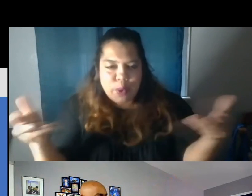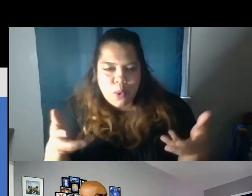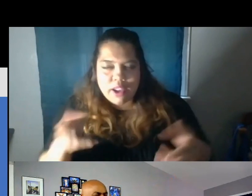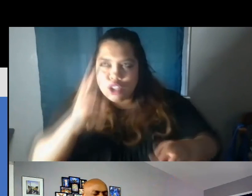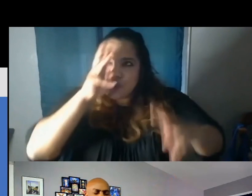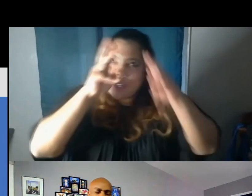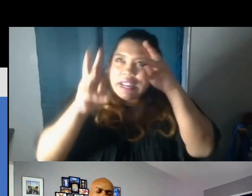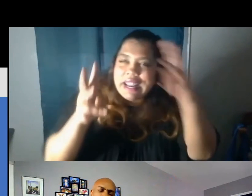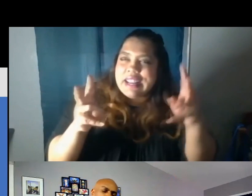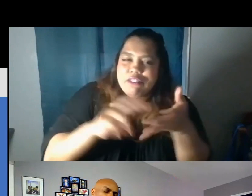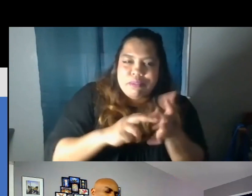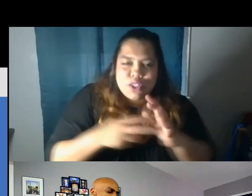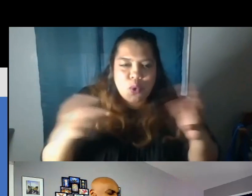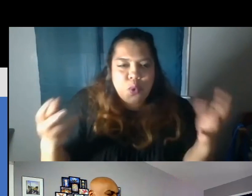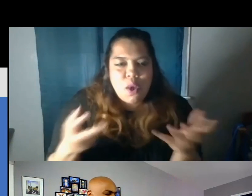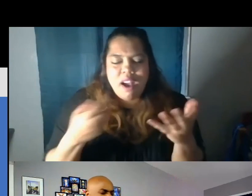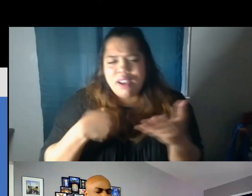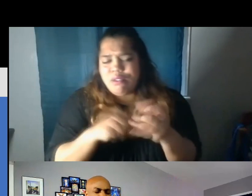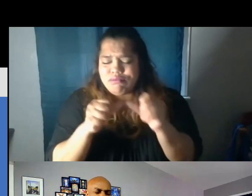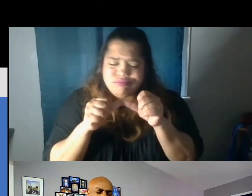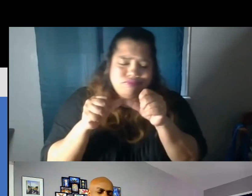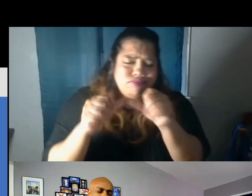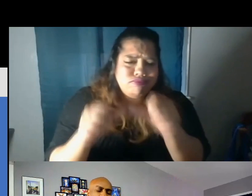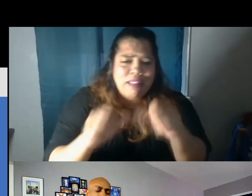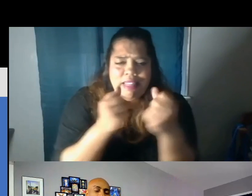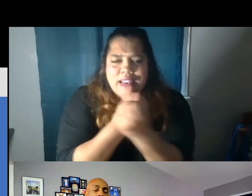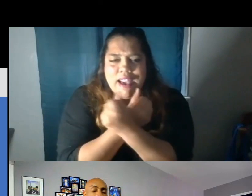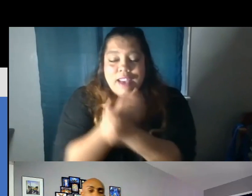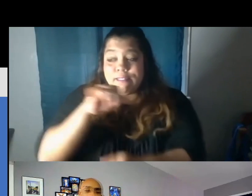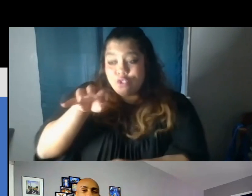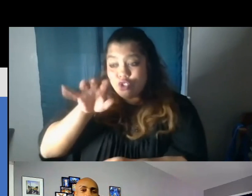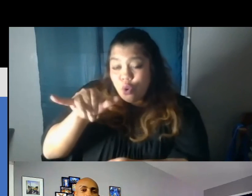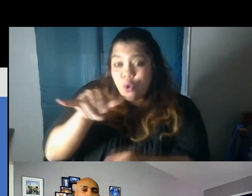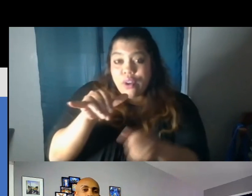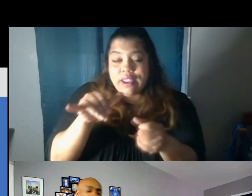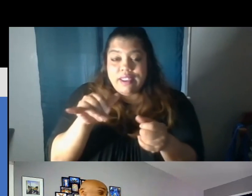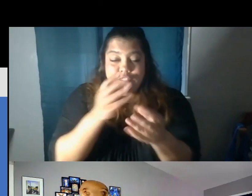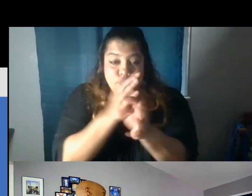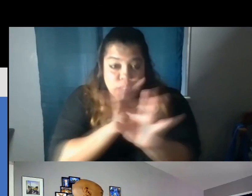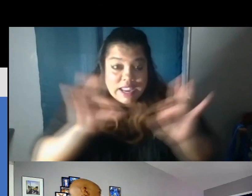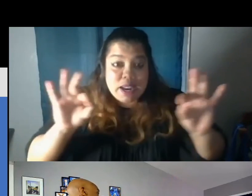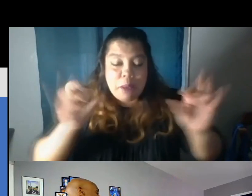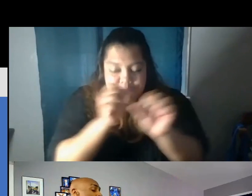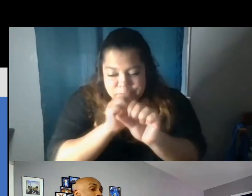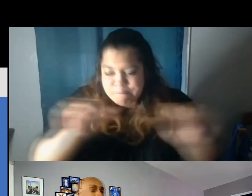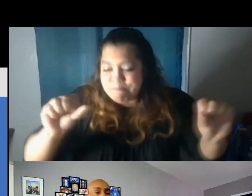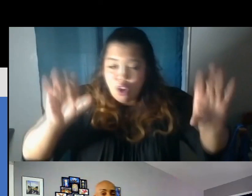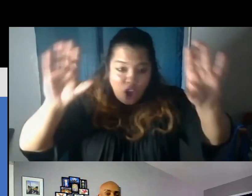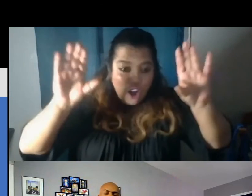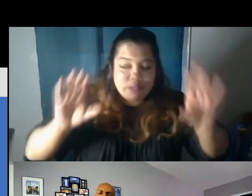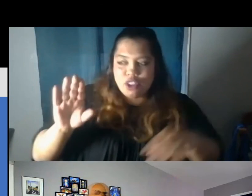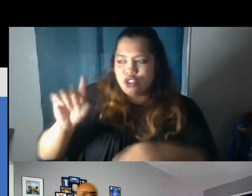ever expanding love, joy, harmony, freedom, and awesomeness. So as Tracy said, be